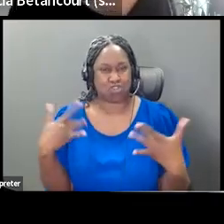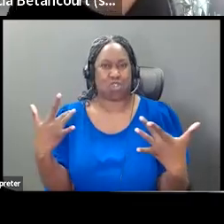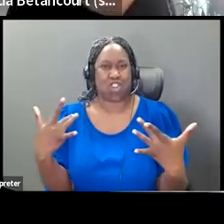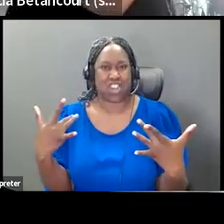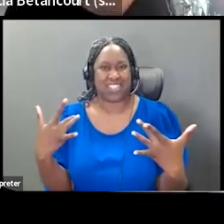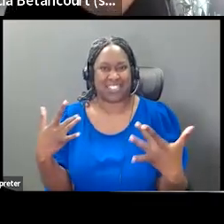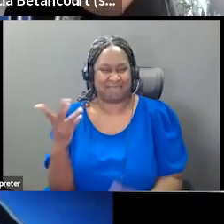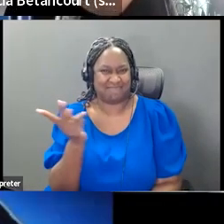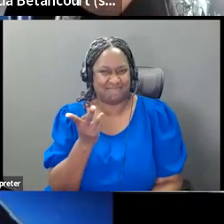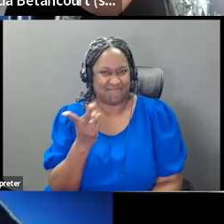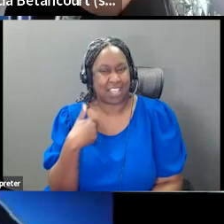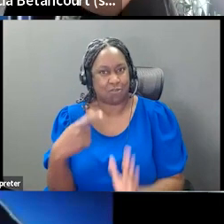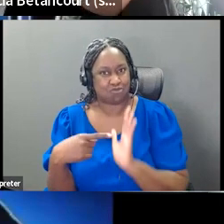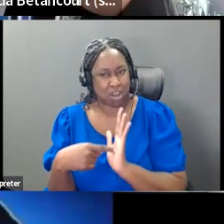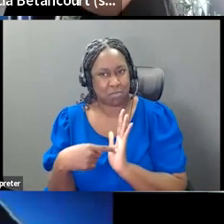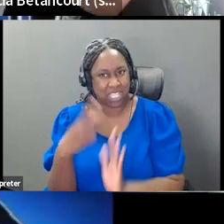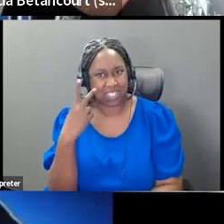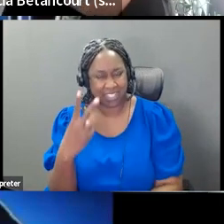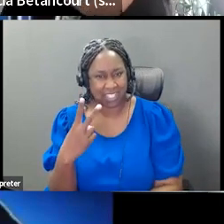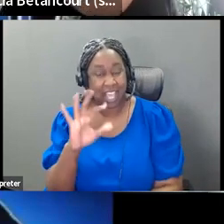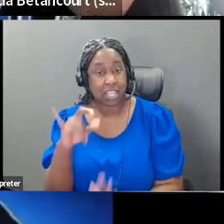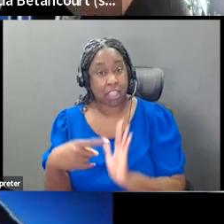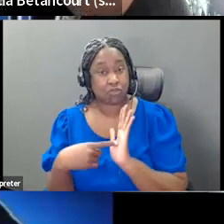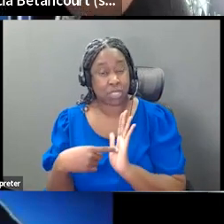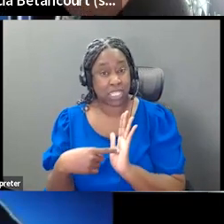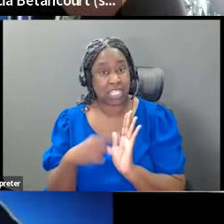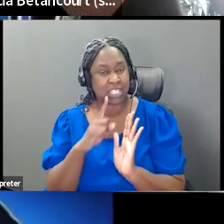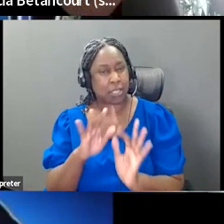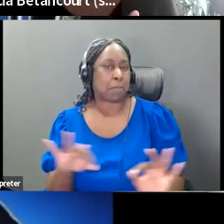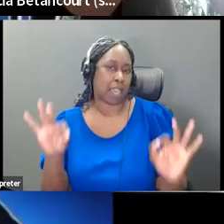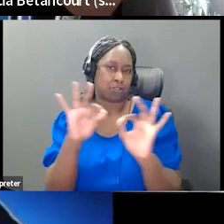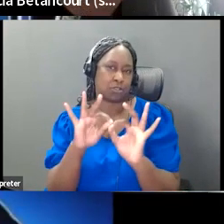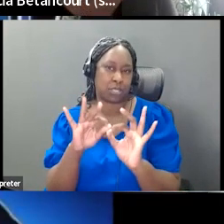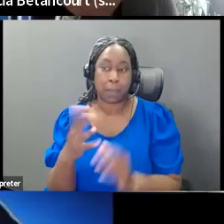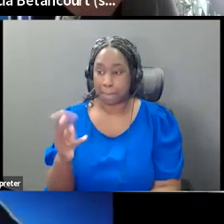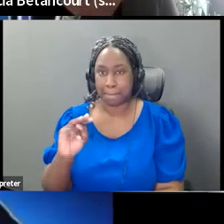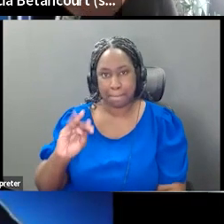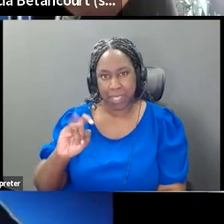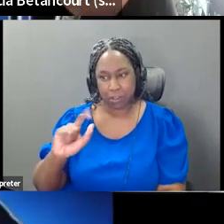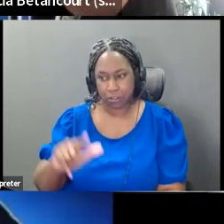they have of being represented, that the representation actually really matters. Yeah, Minal.